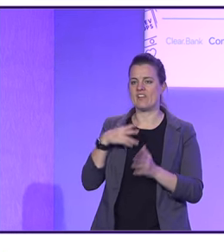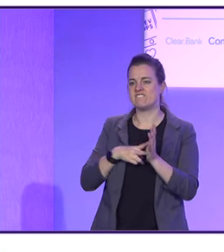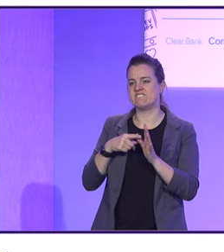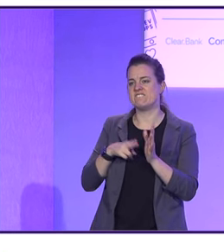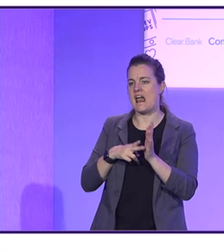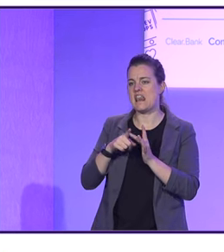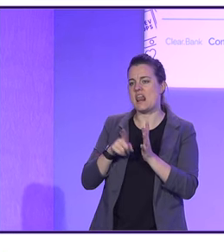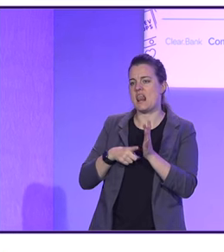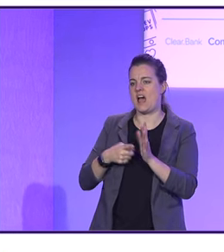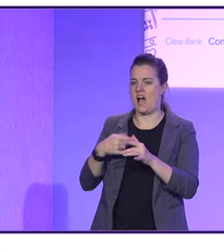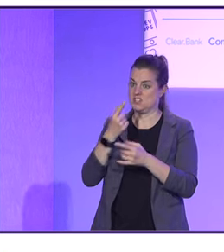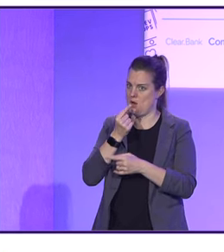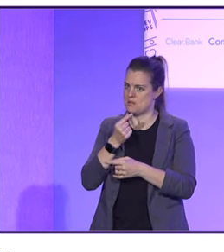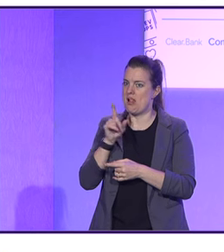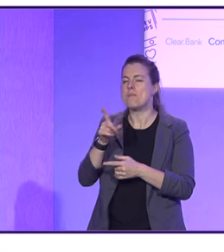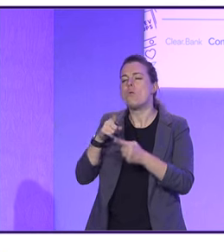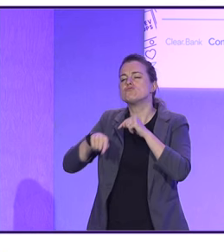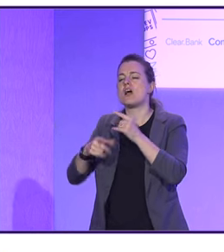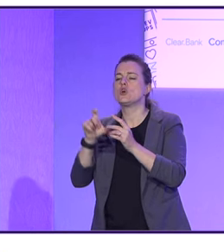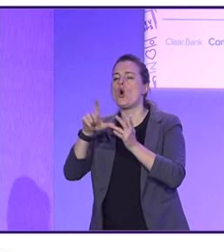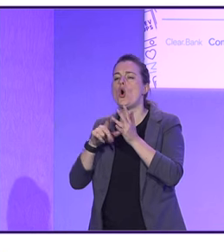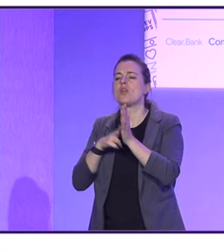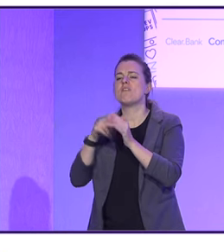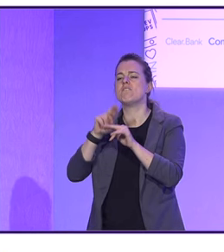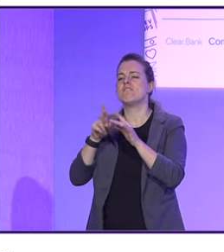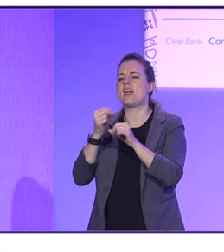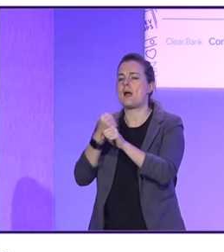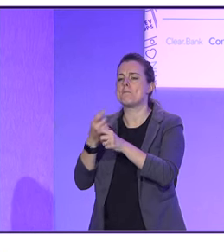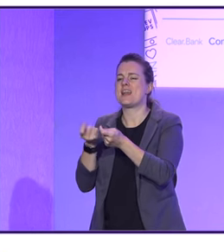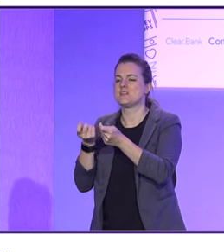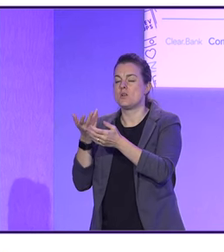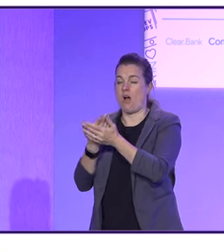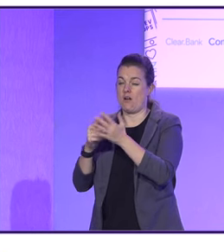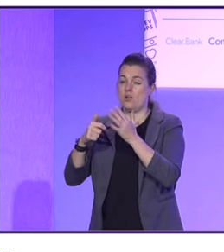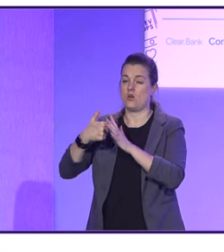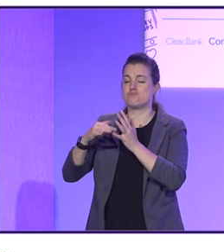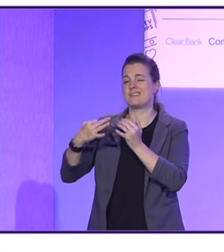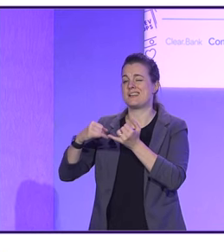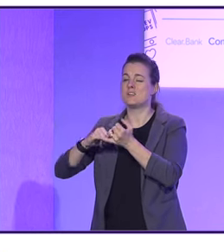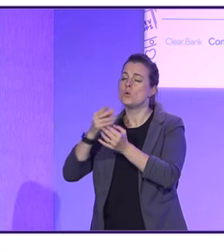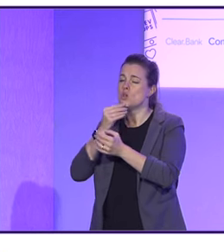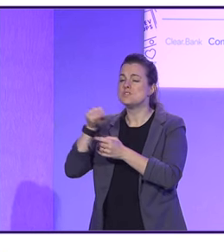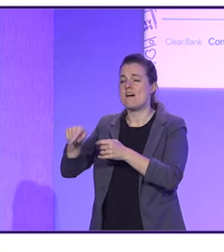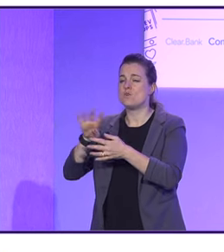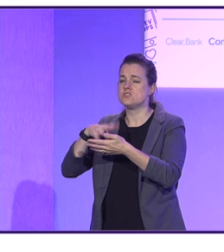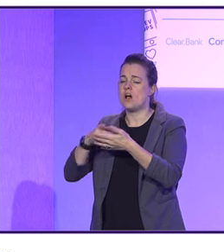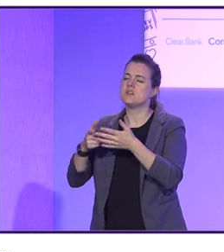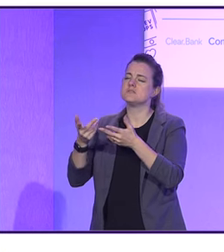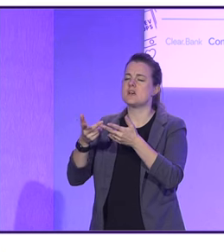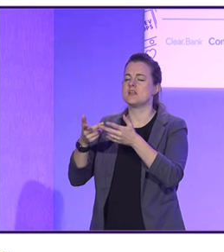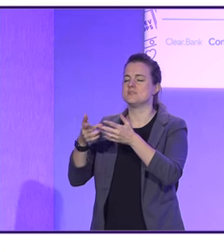sort of configuration management, I guess you'd call it. In Kubernetes, we use it to install Helm charts and packages. So our like Prometheus